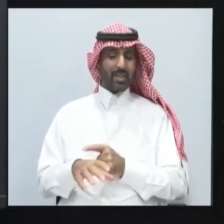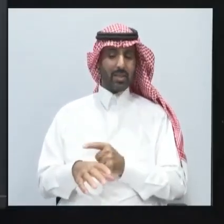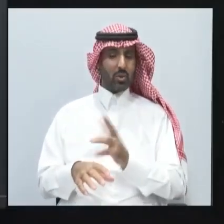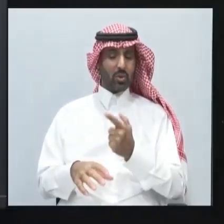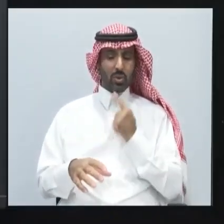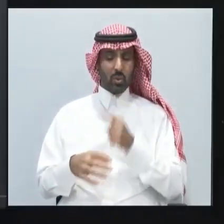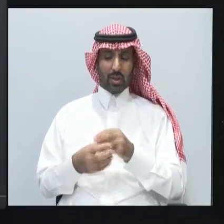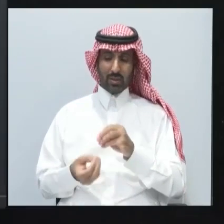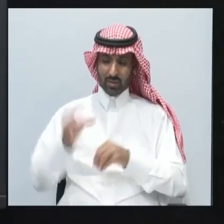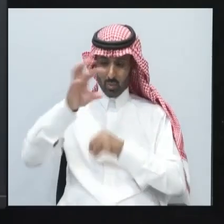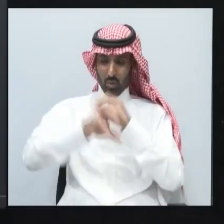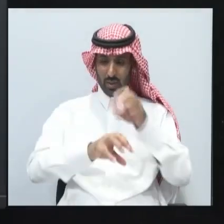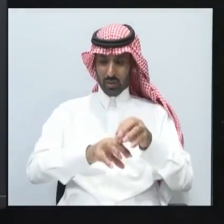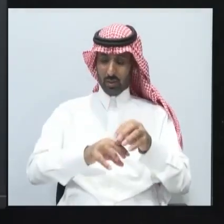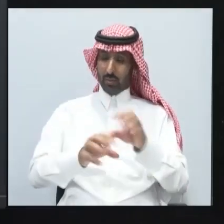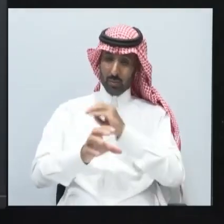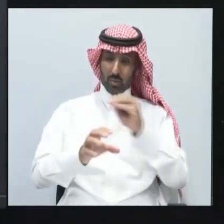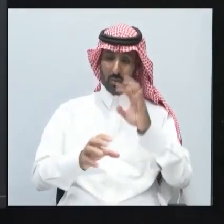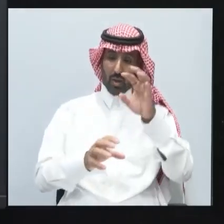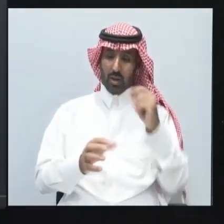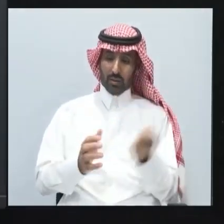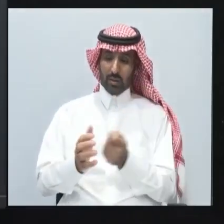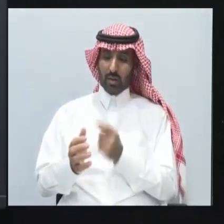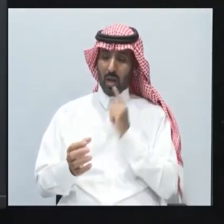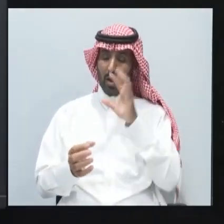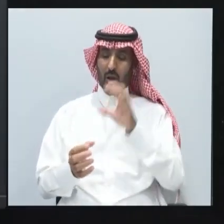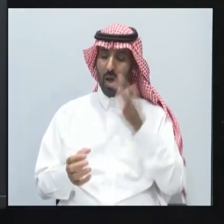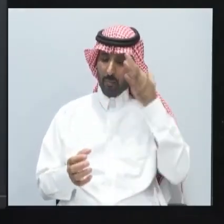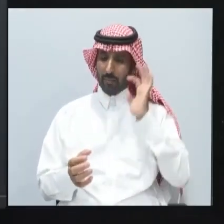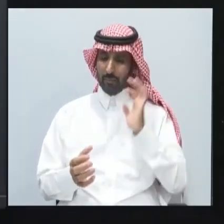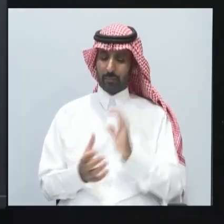can just switch in the sentence and write it in another way.